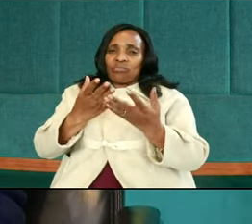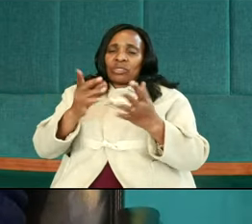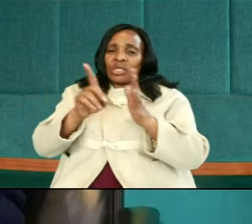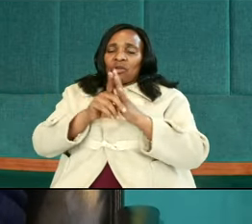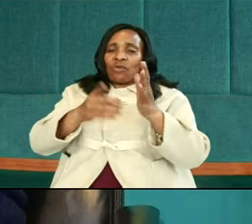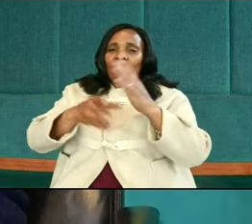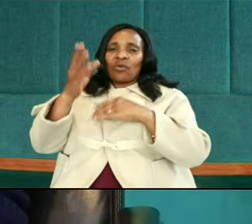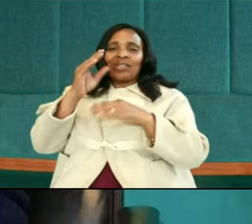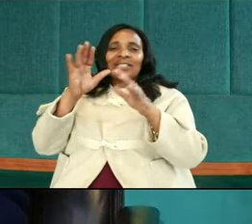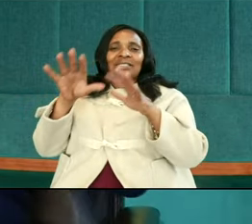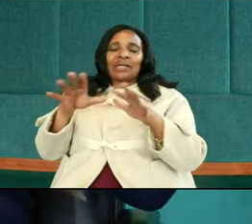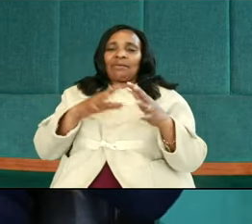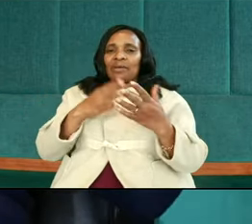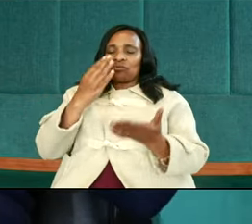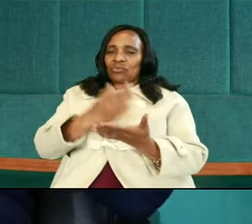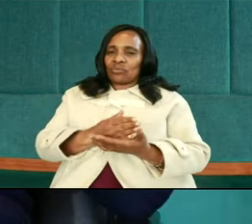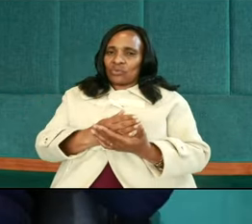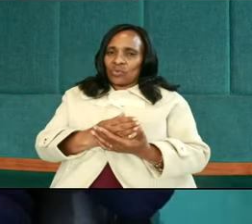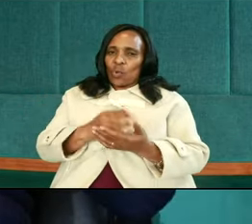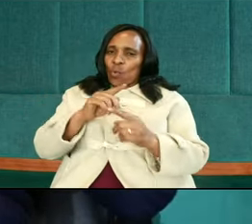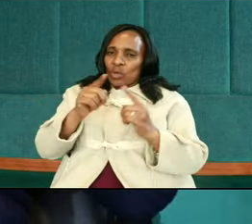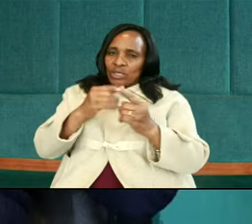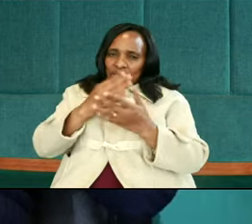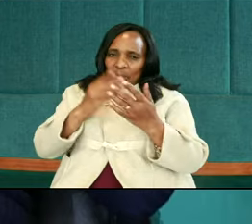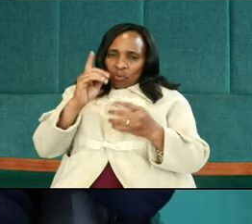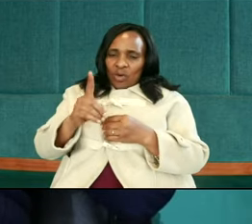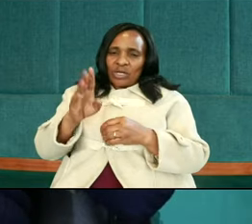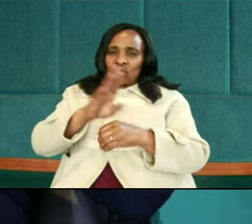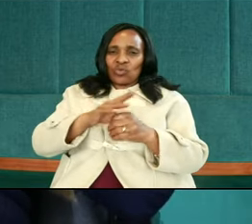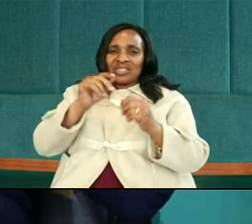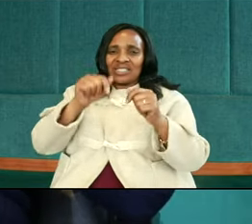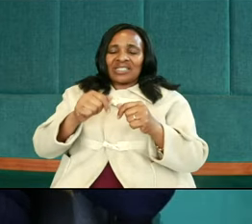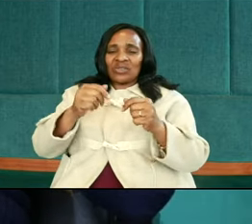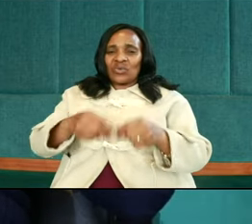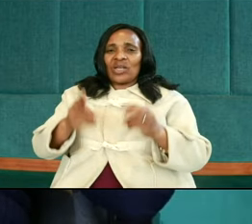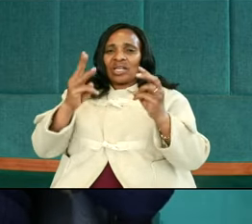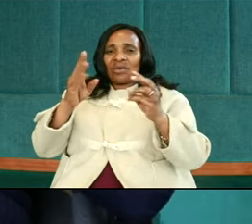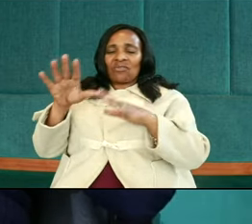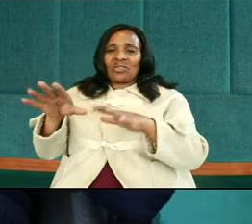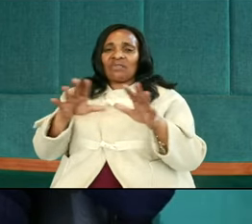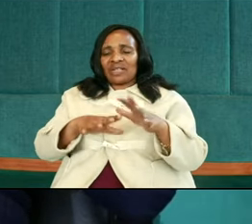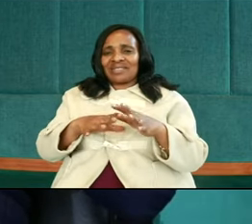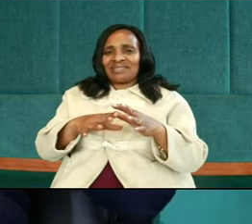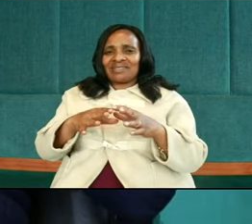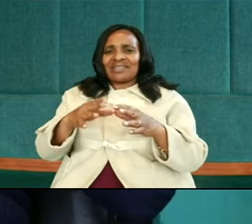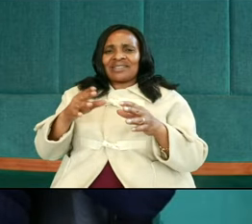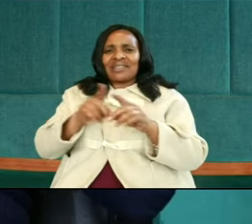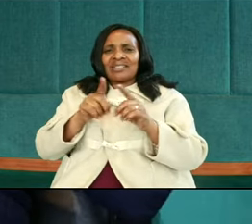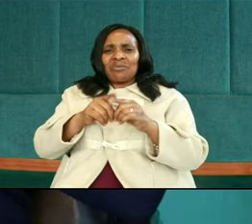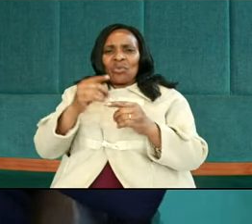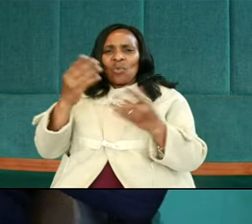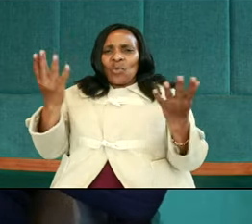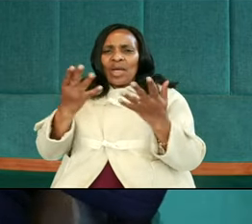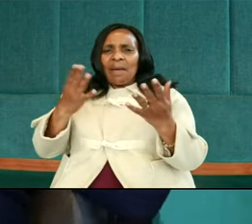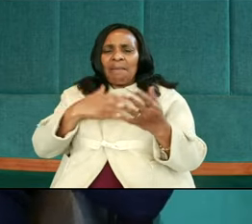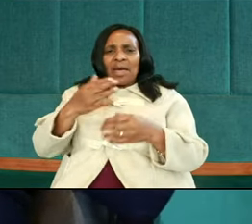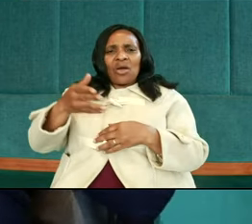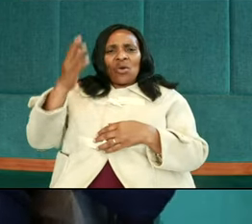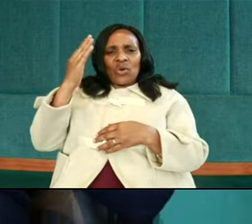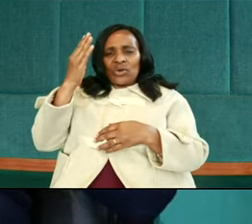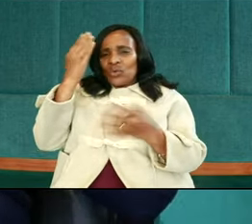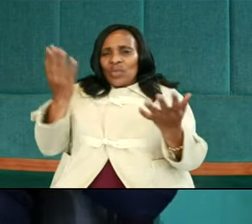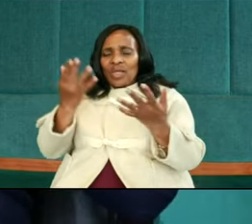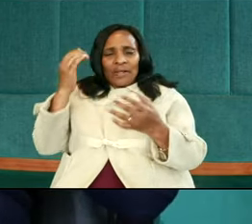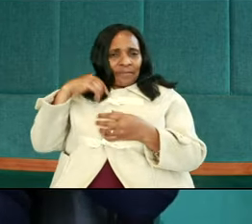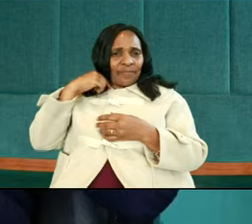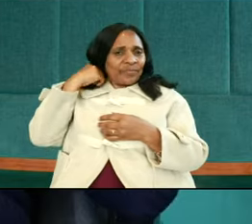you will suffer, of course. So when someone moves into that state of adversity and suffering, they're like, why is my God? I think that's actually like the